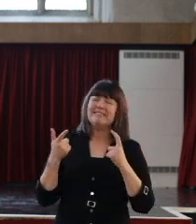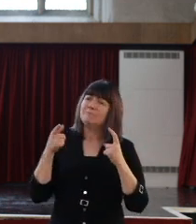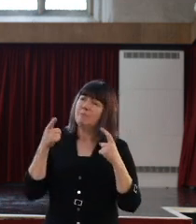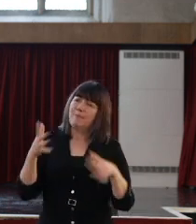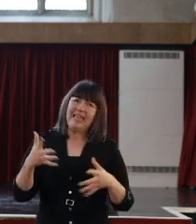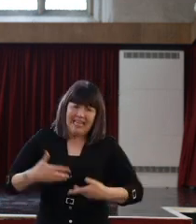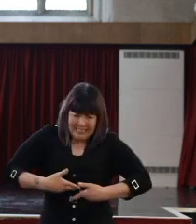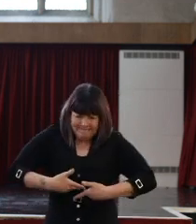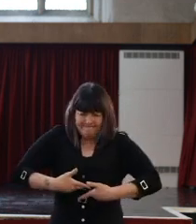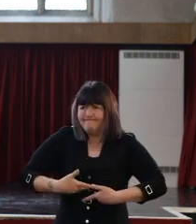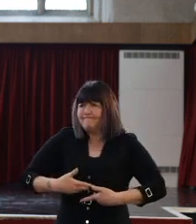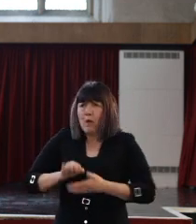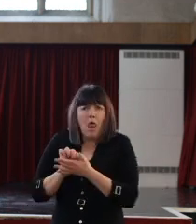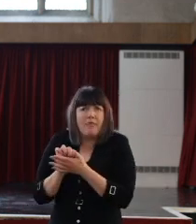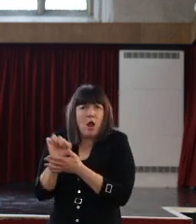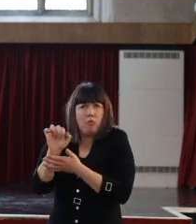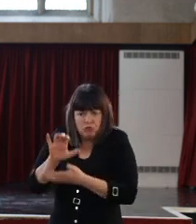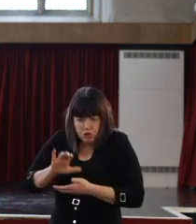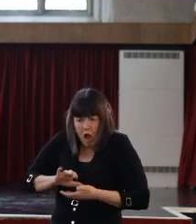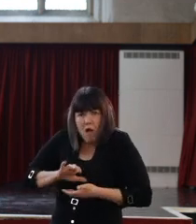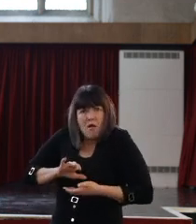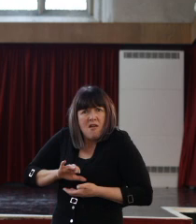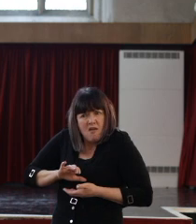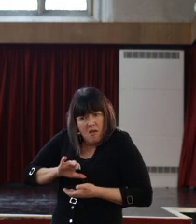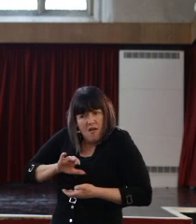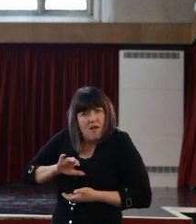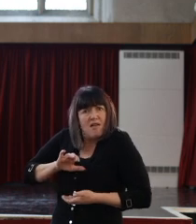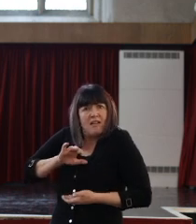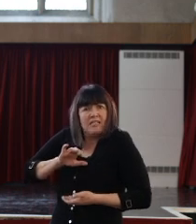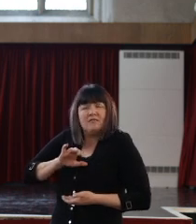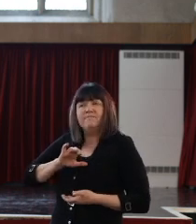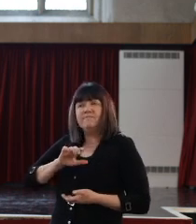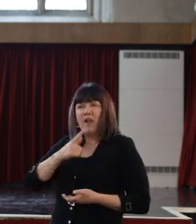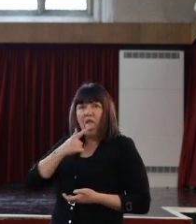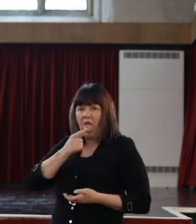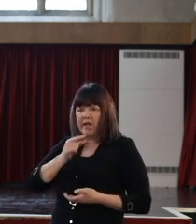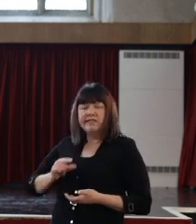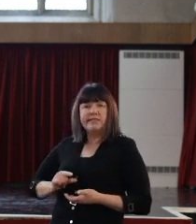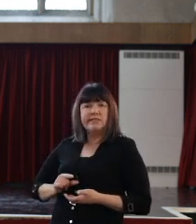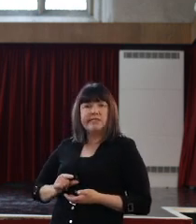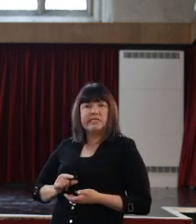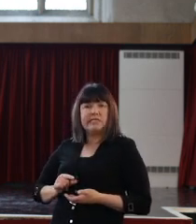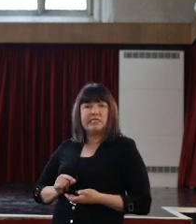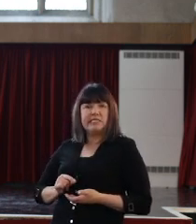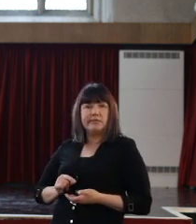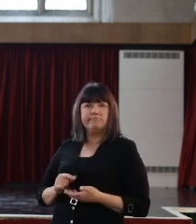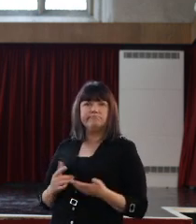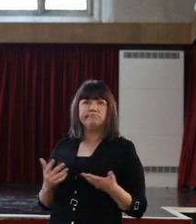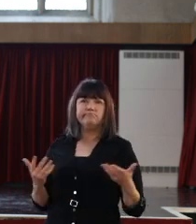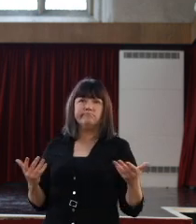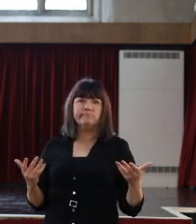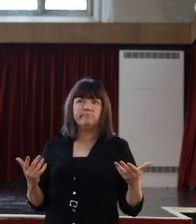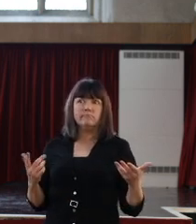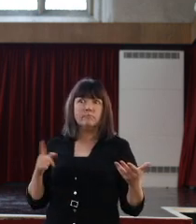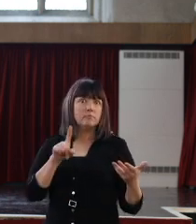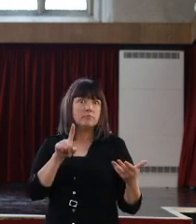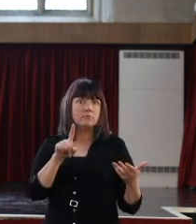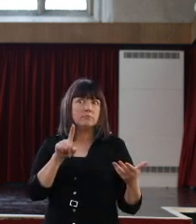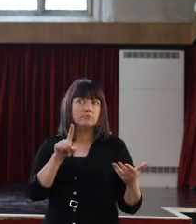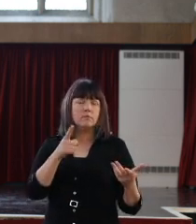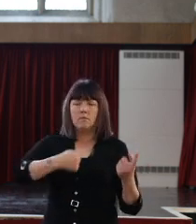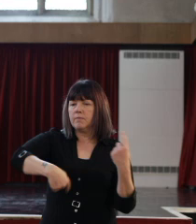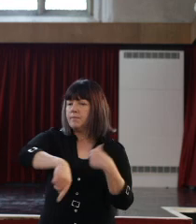so carefully and so delicately had been extinguished. I thought my creative life was over. But I was wrong, because one of the guys